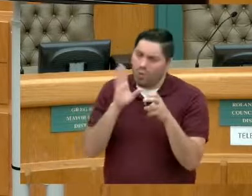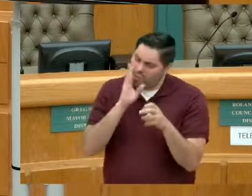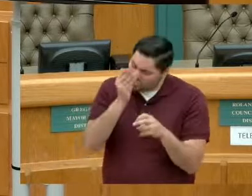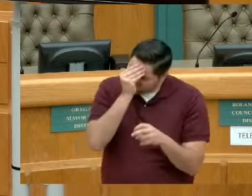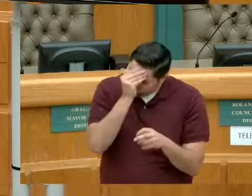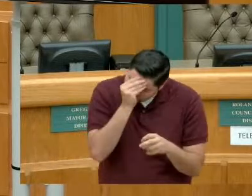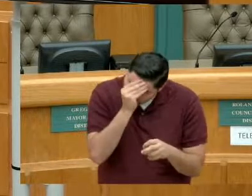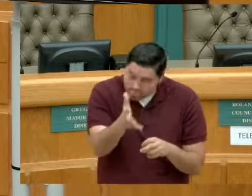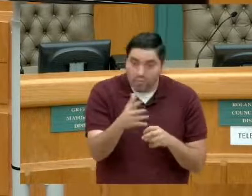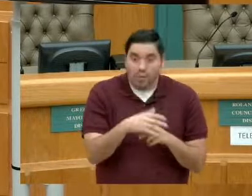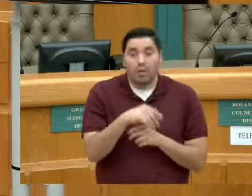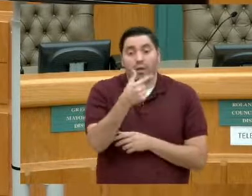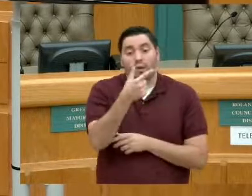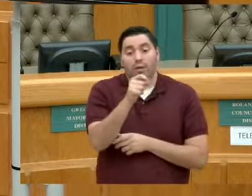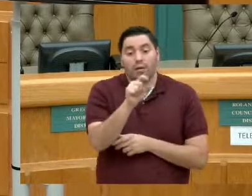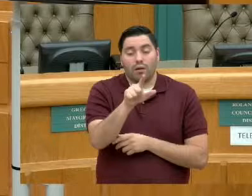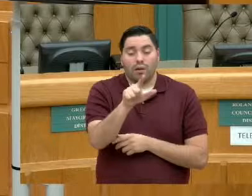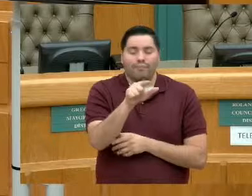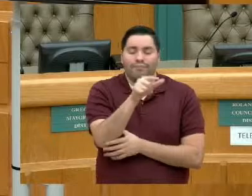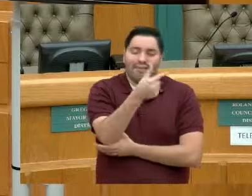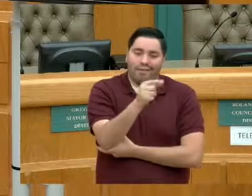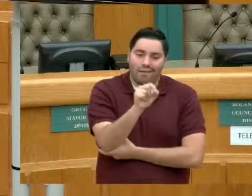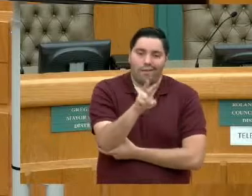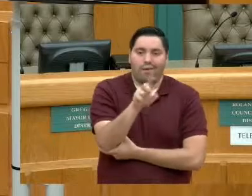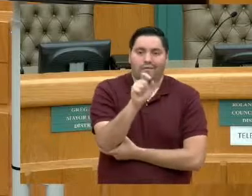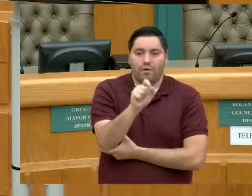to sign up is